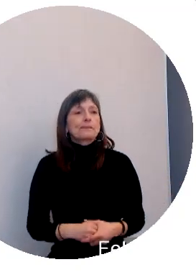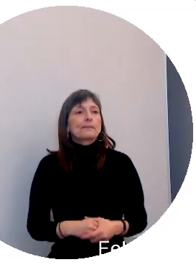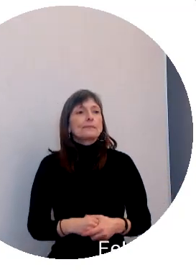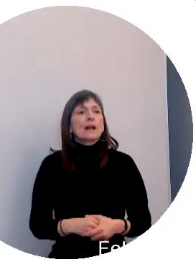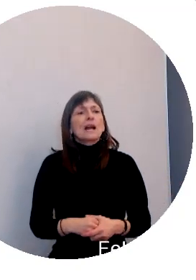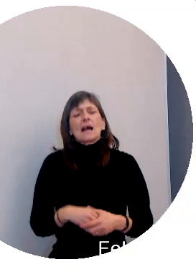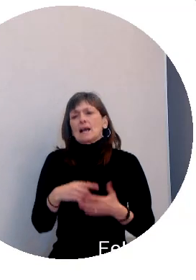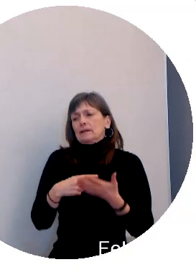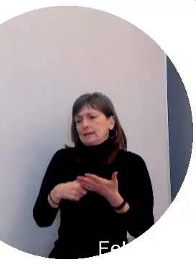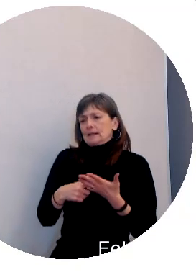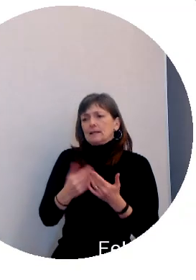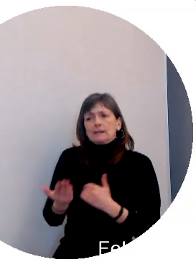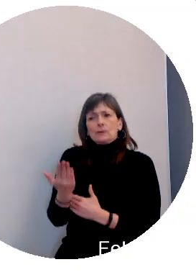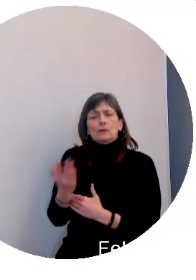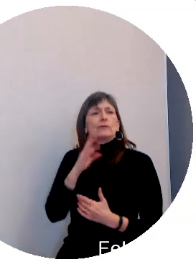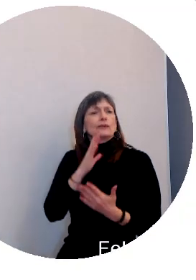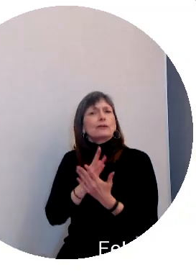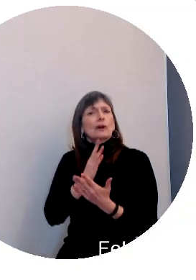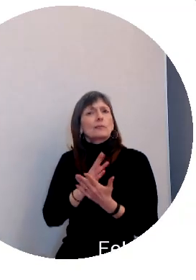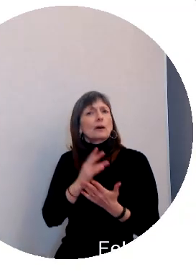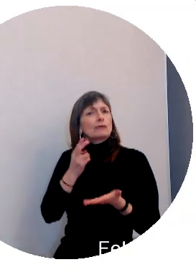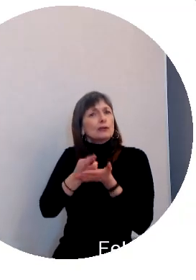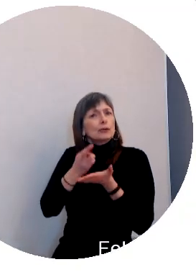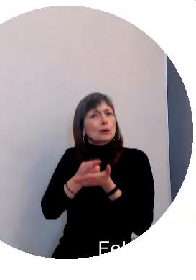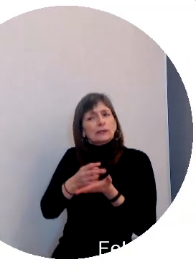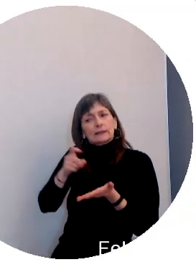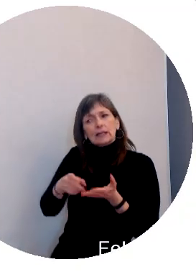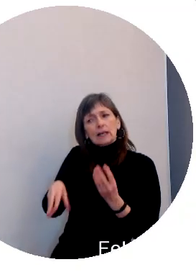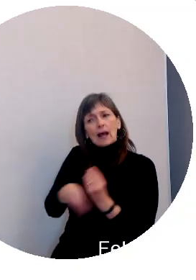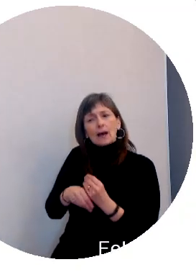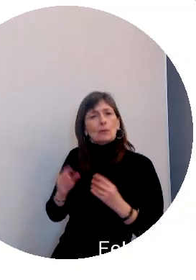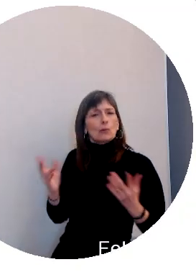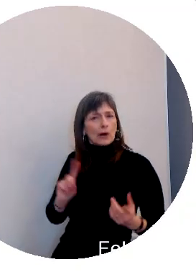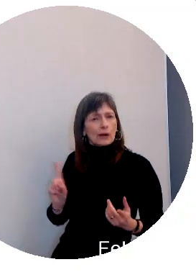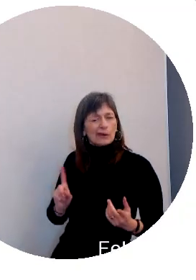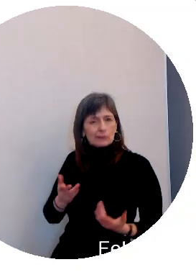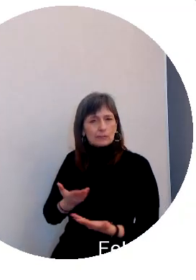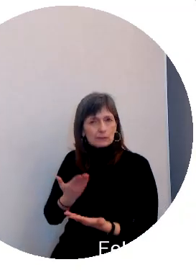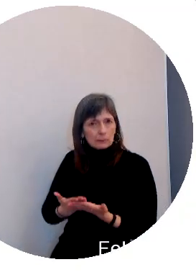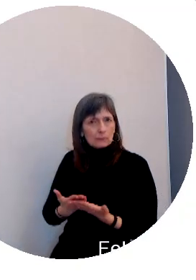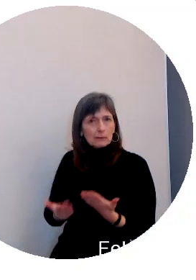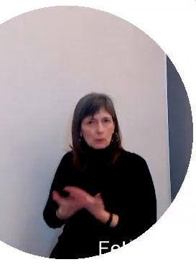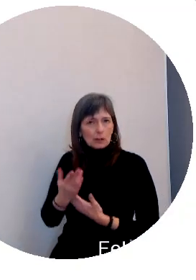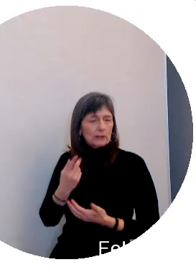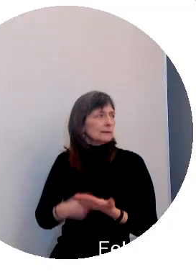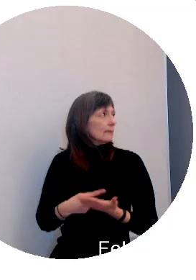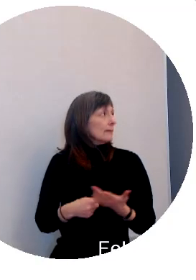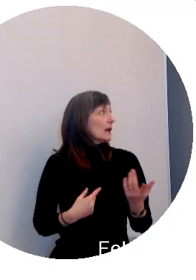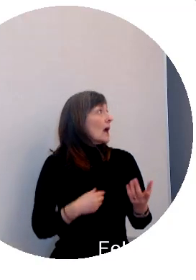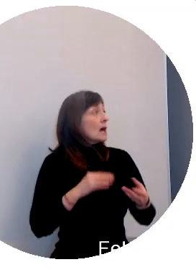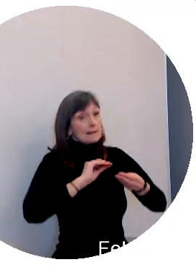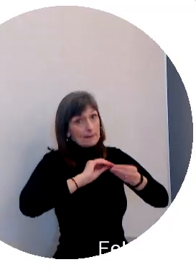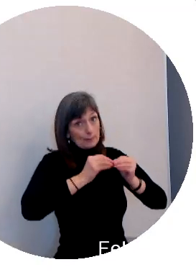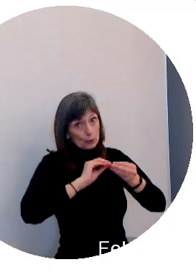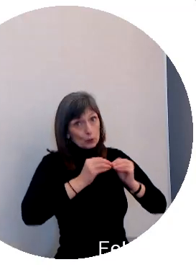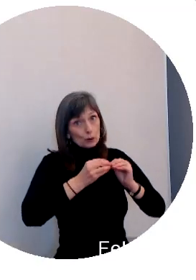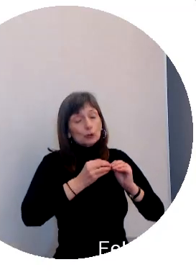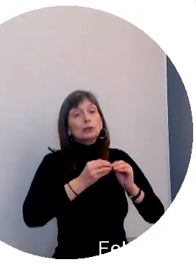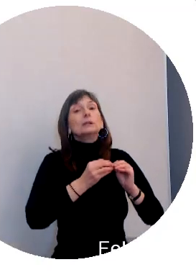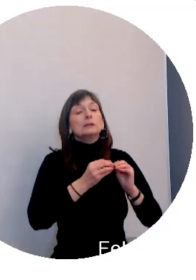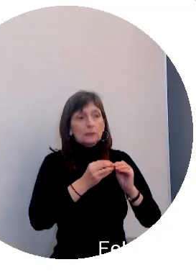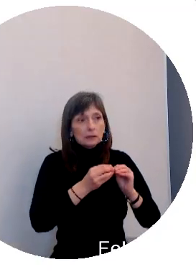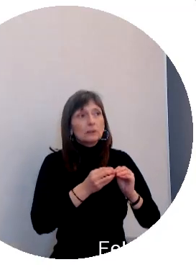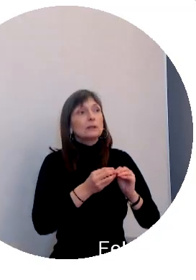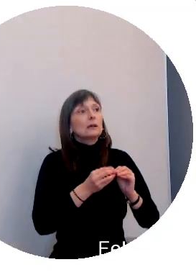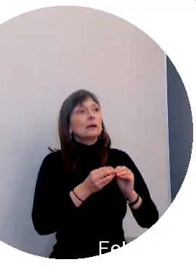that are coming with that implementation. On the numeracy side, we continue our development of our